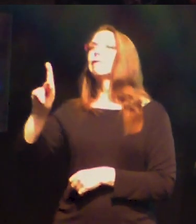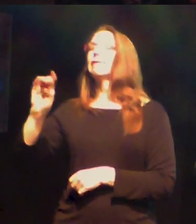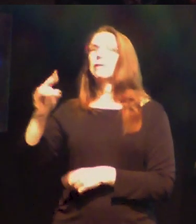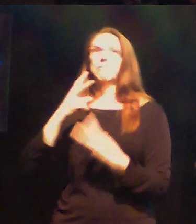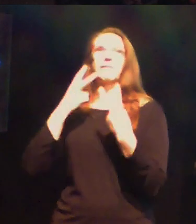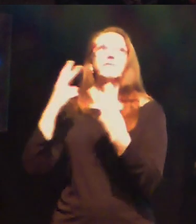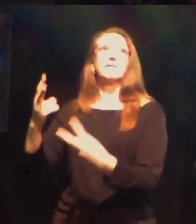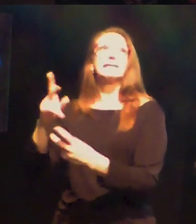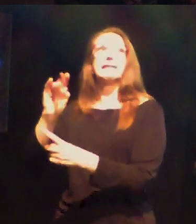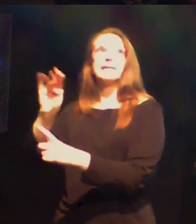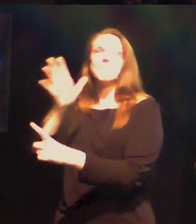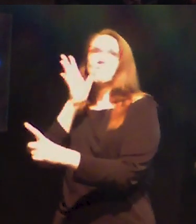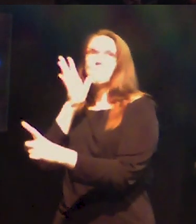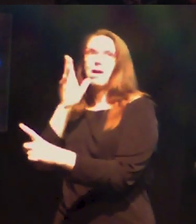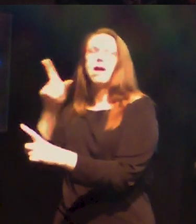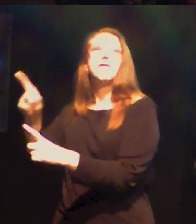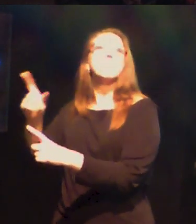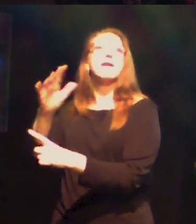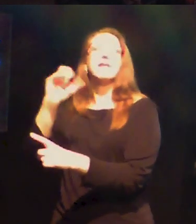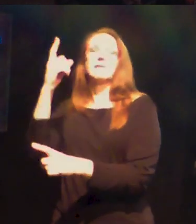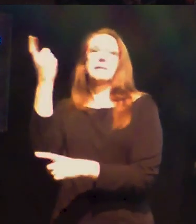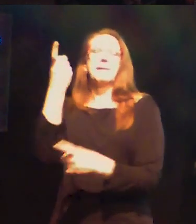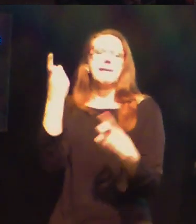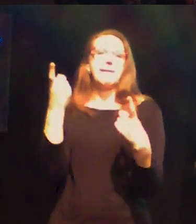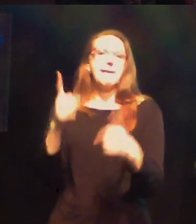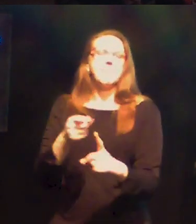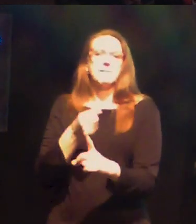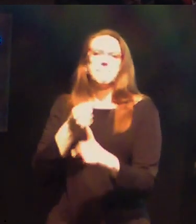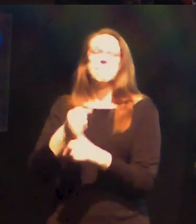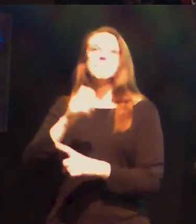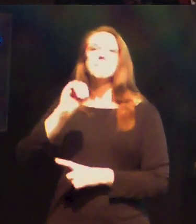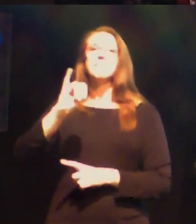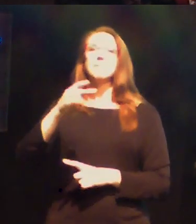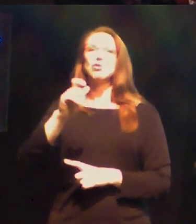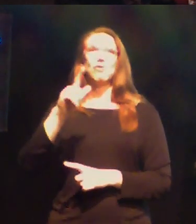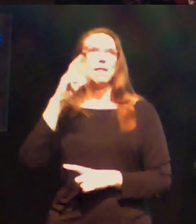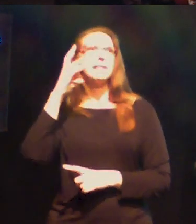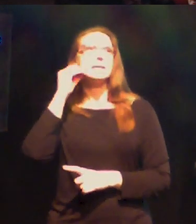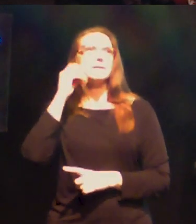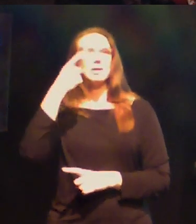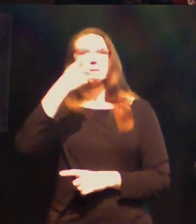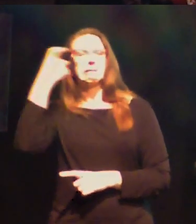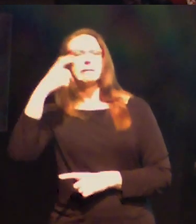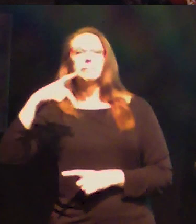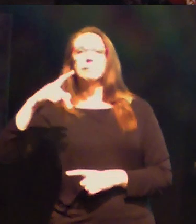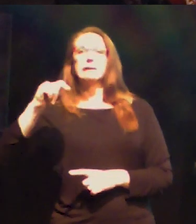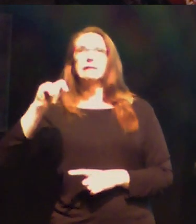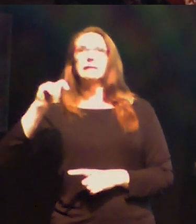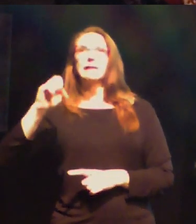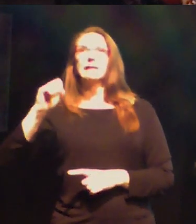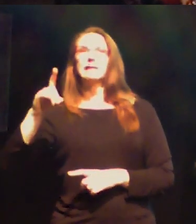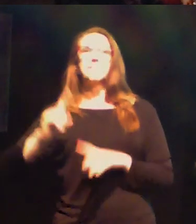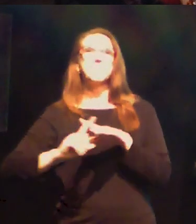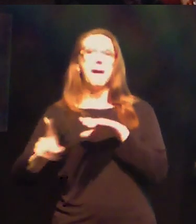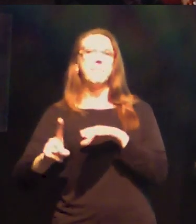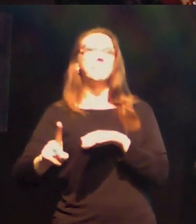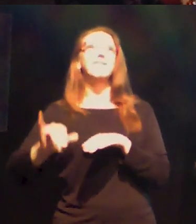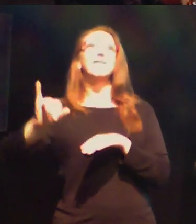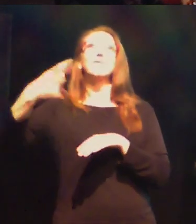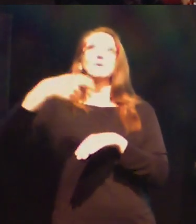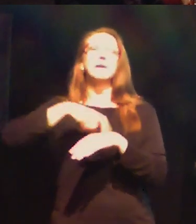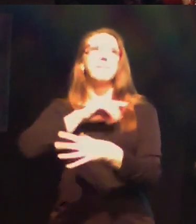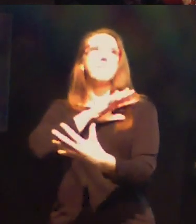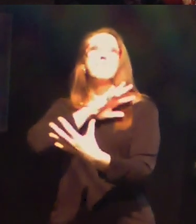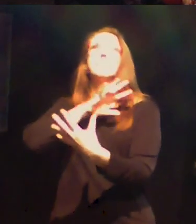was while they were away that something happened, and Michelle experienced some PTSD and ran away, and so it was actually that first meeting